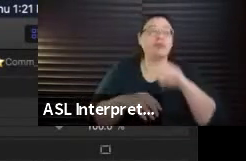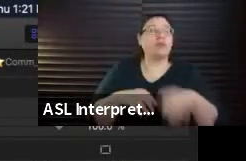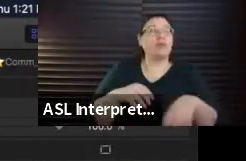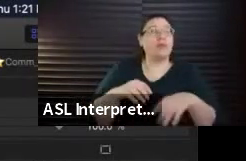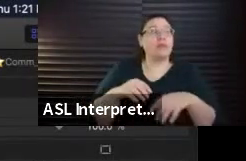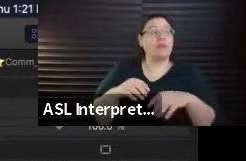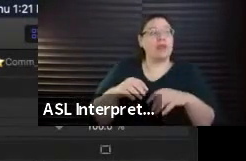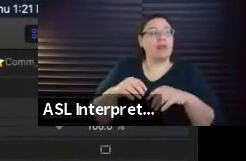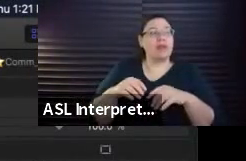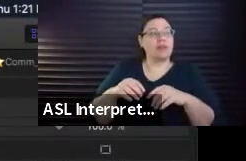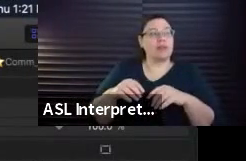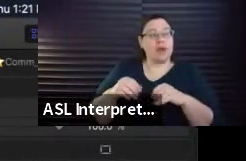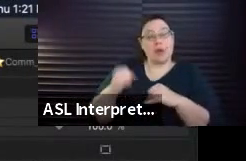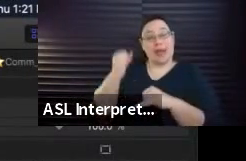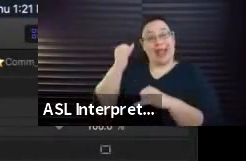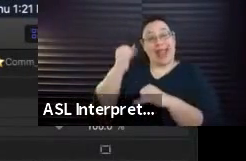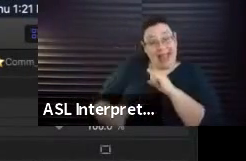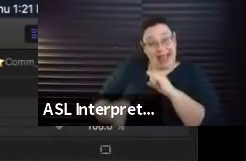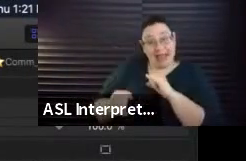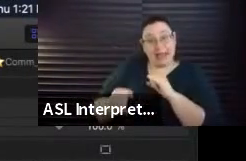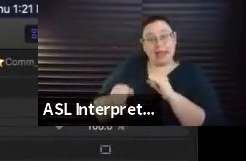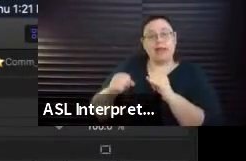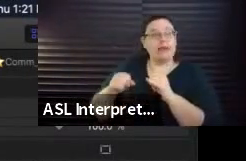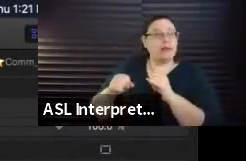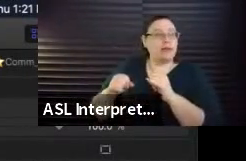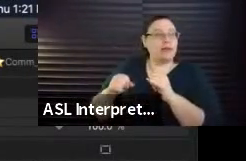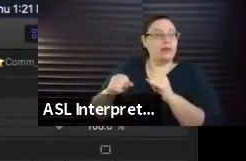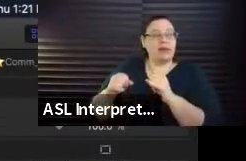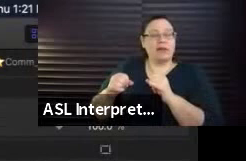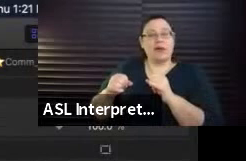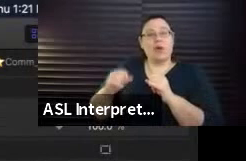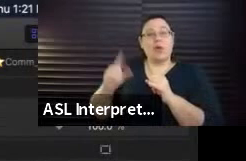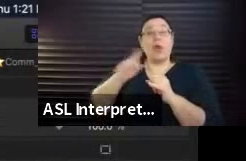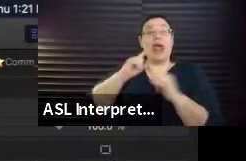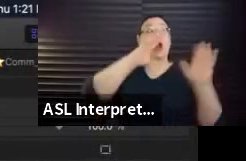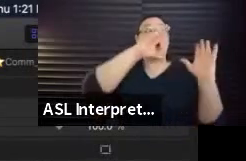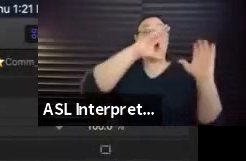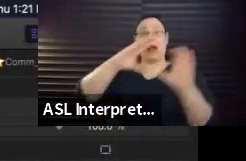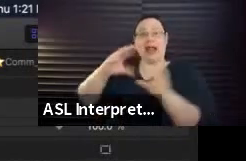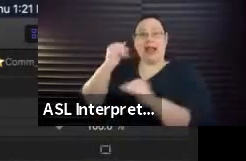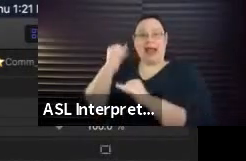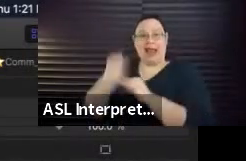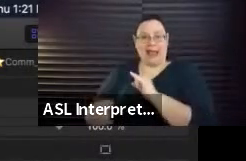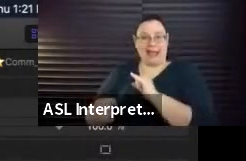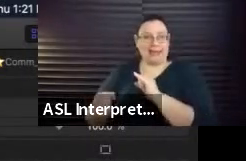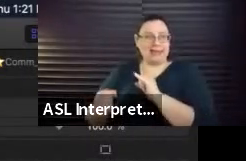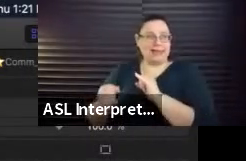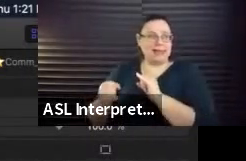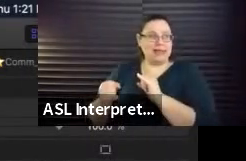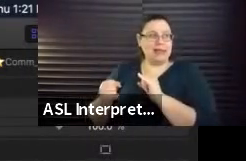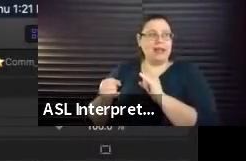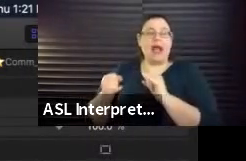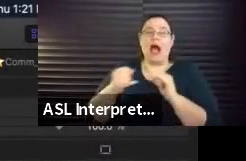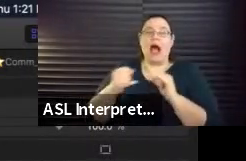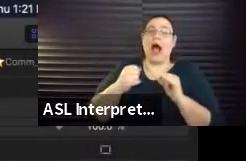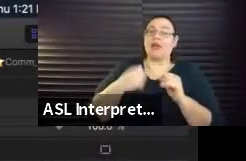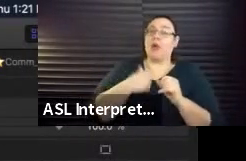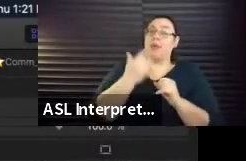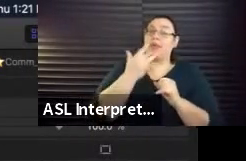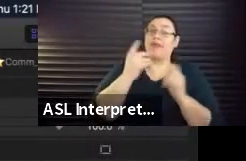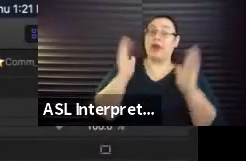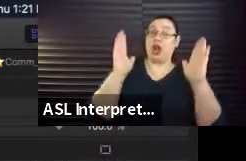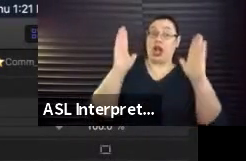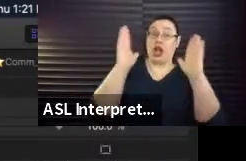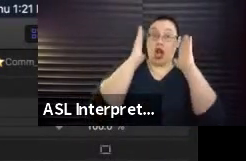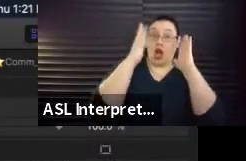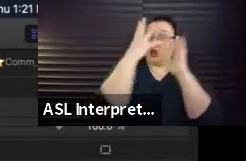clip is where you want the this sort of movement to end. So I'm gonna do, I want it to start really tight and then I want it to